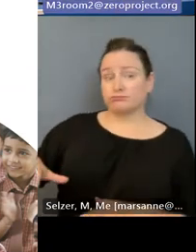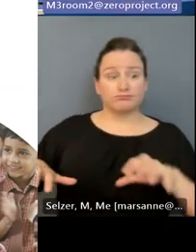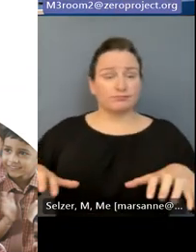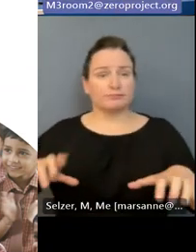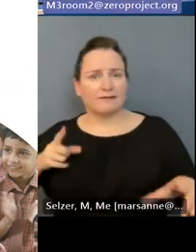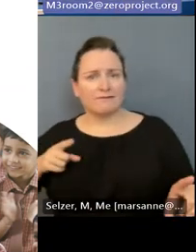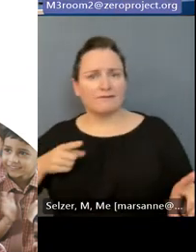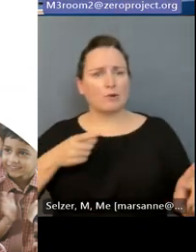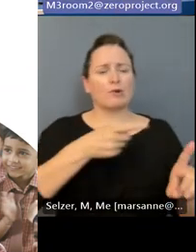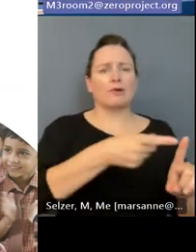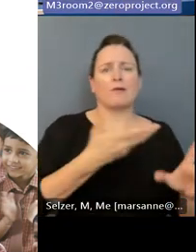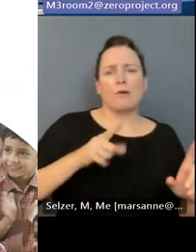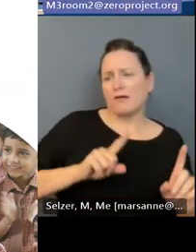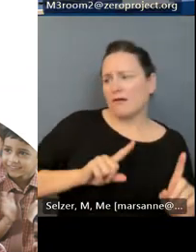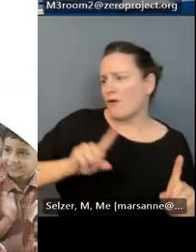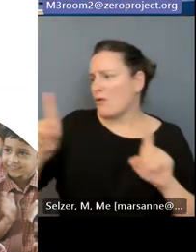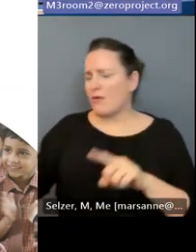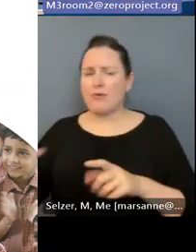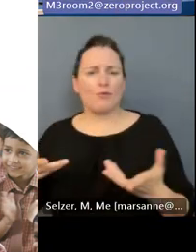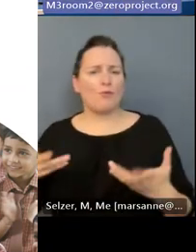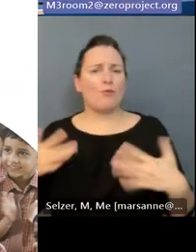very less awareness when it comes to